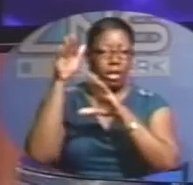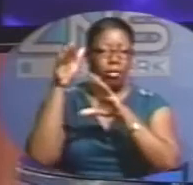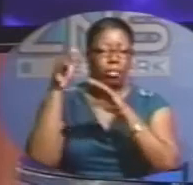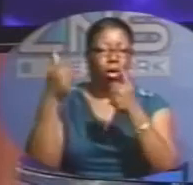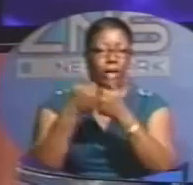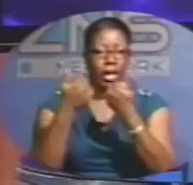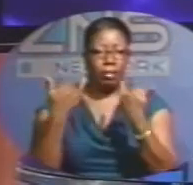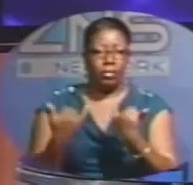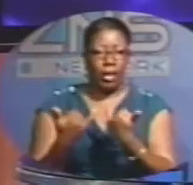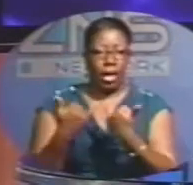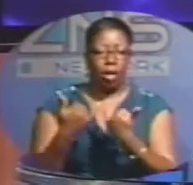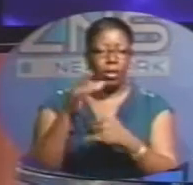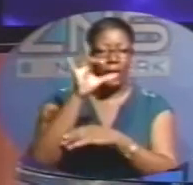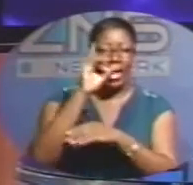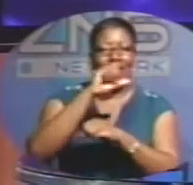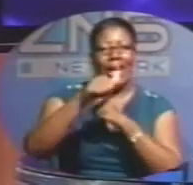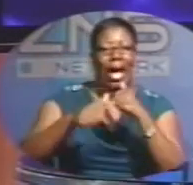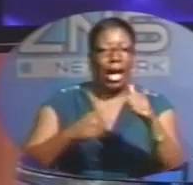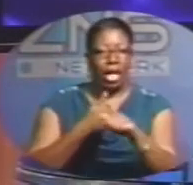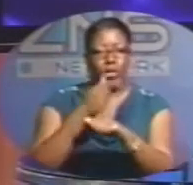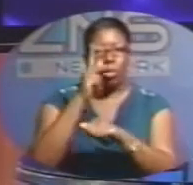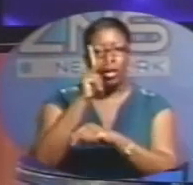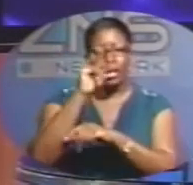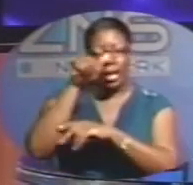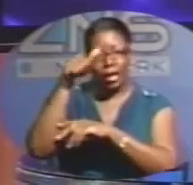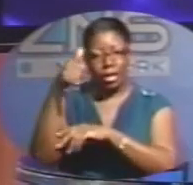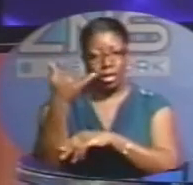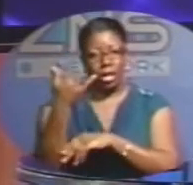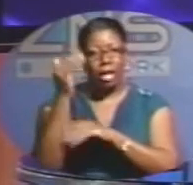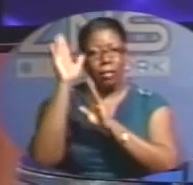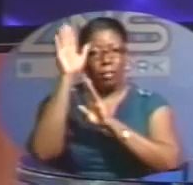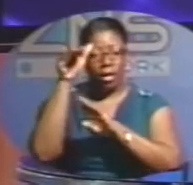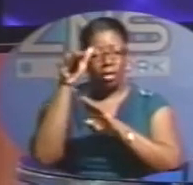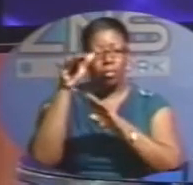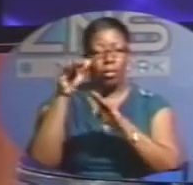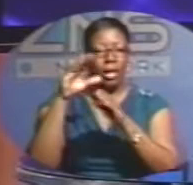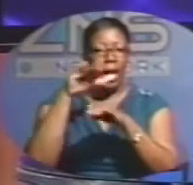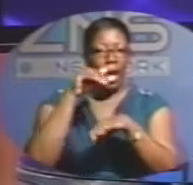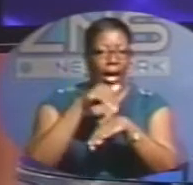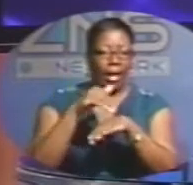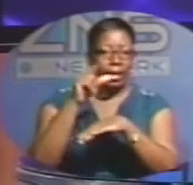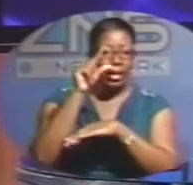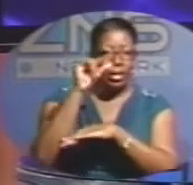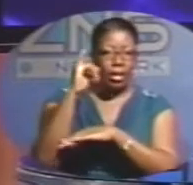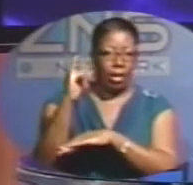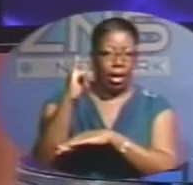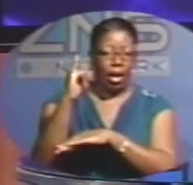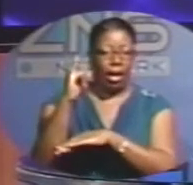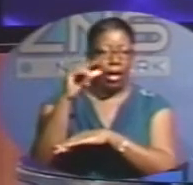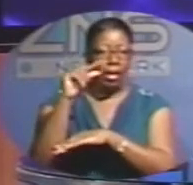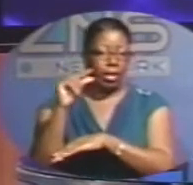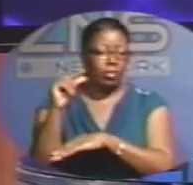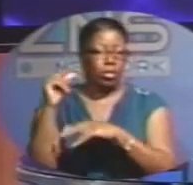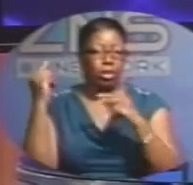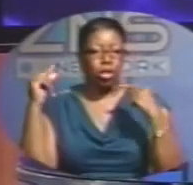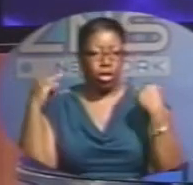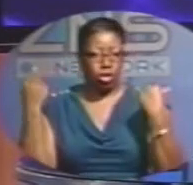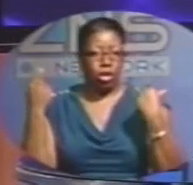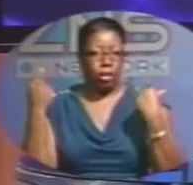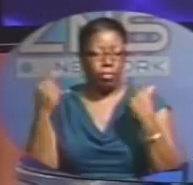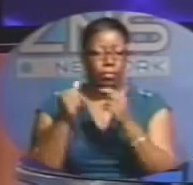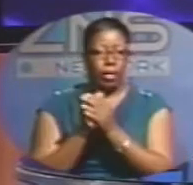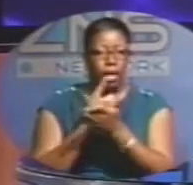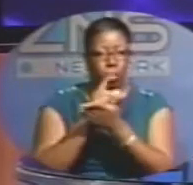The 8th annual Kevin K.J. Johnson Junior Development League is in full swing now at the C.I. Gibson Gym. The league is now into its third week and will